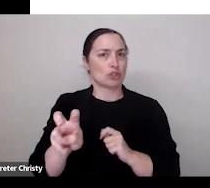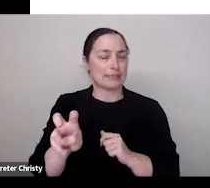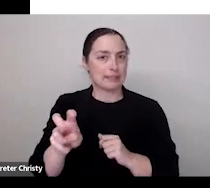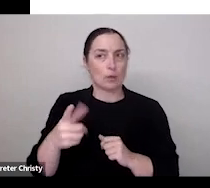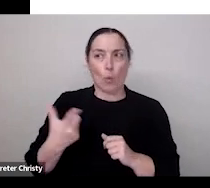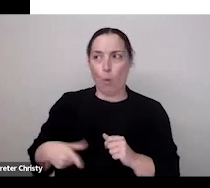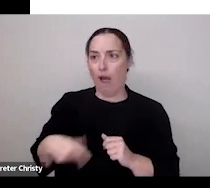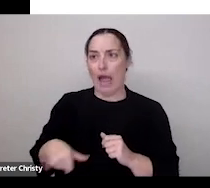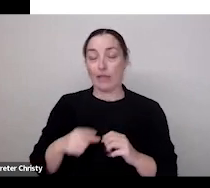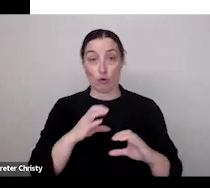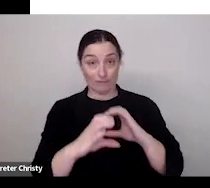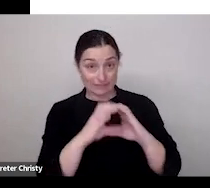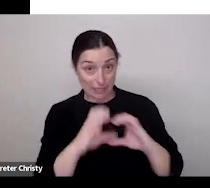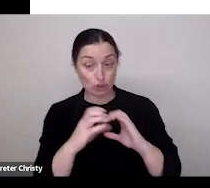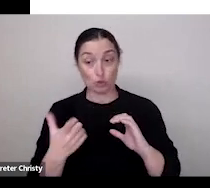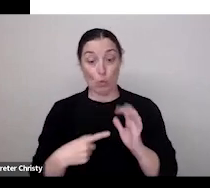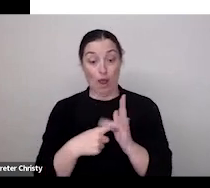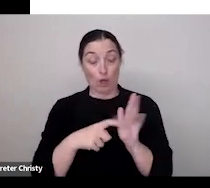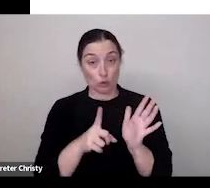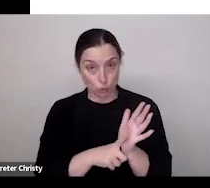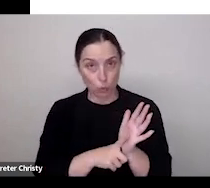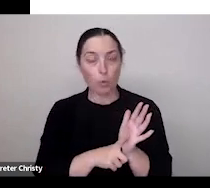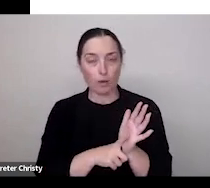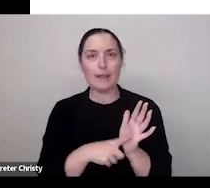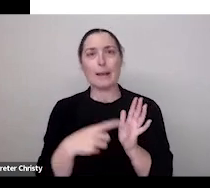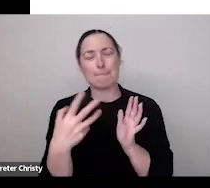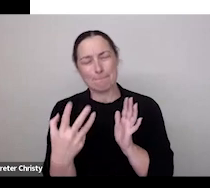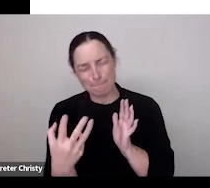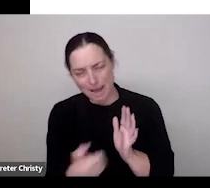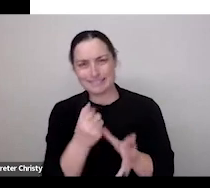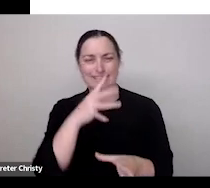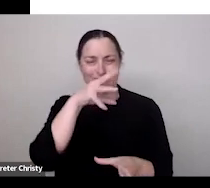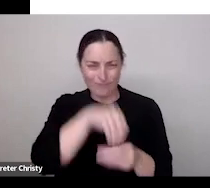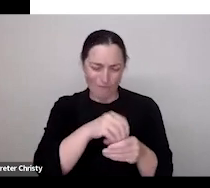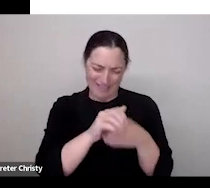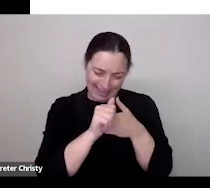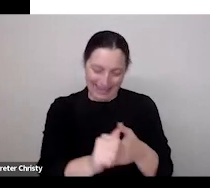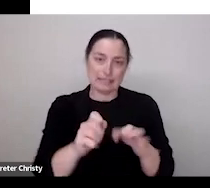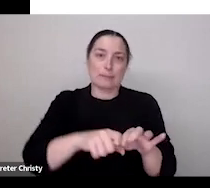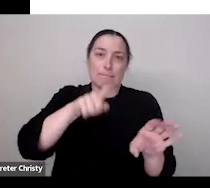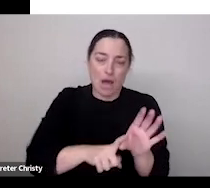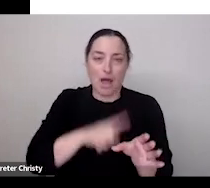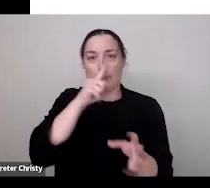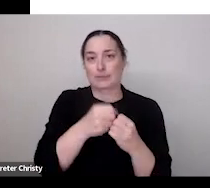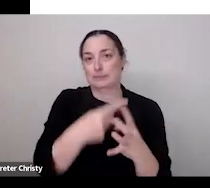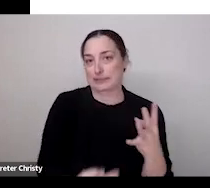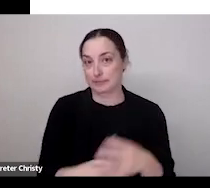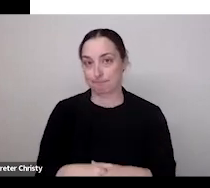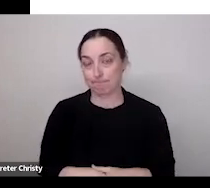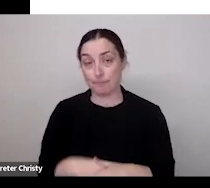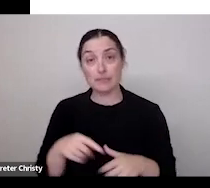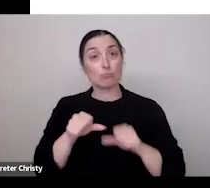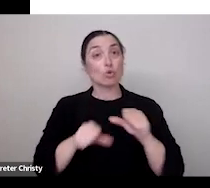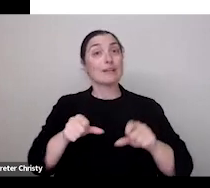and the tool needed to be in the hands of individuals with disability, and they needed to be leading the conversation. When we started this process,